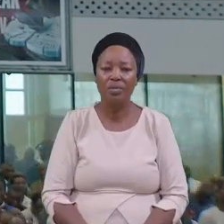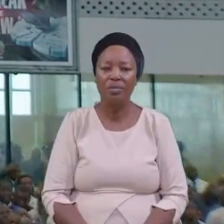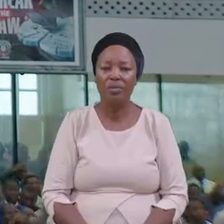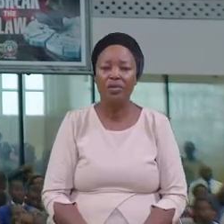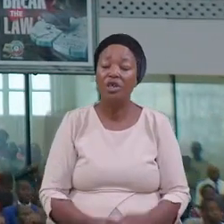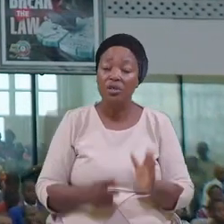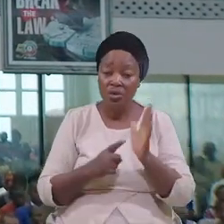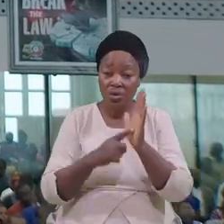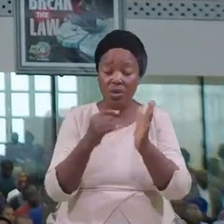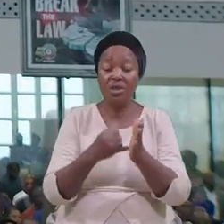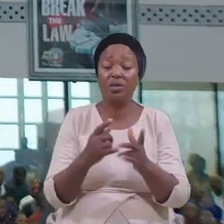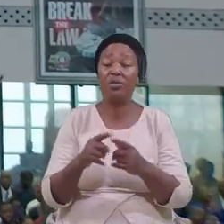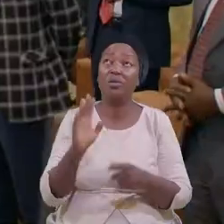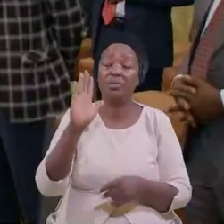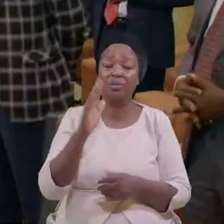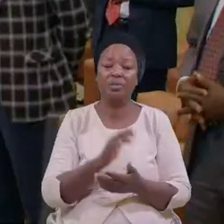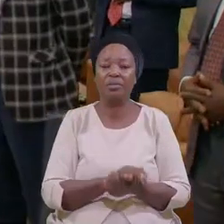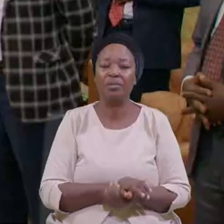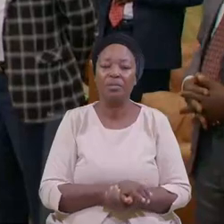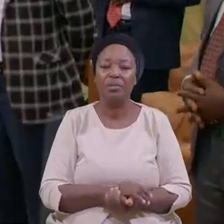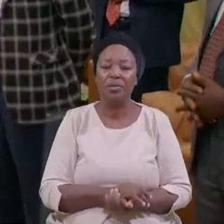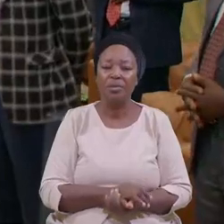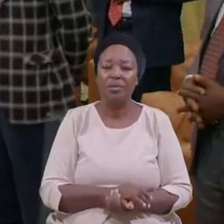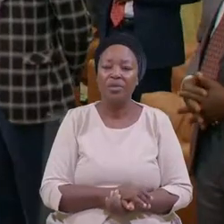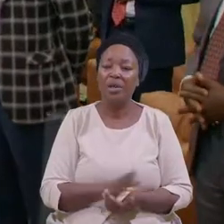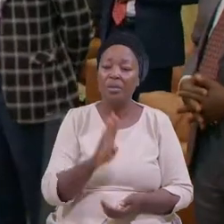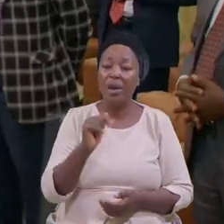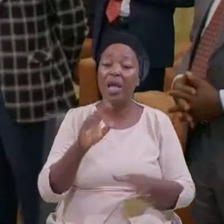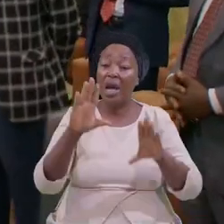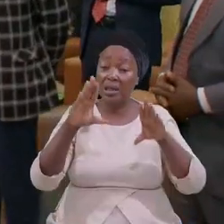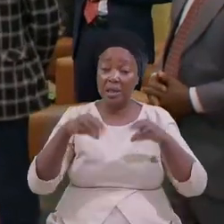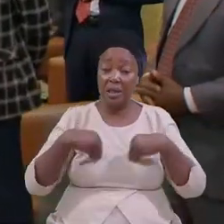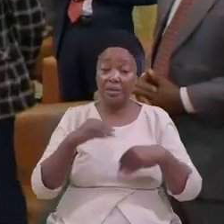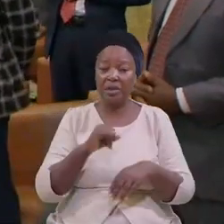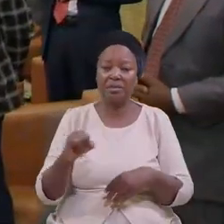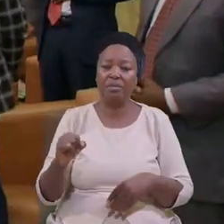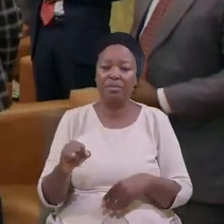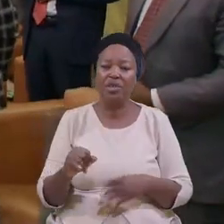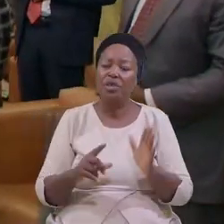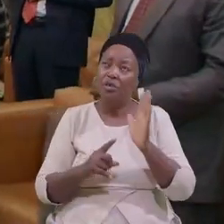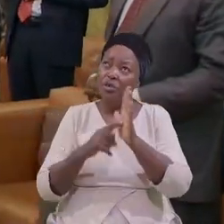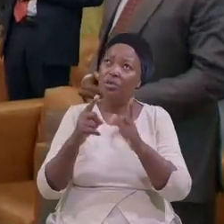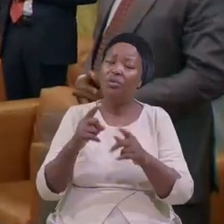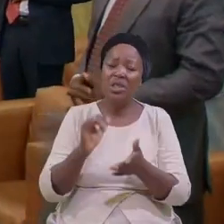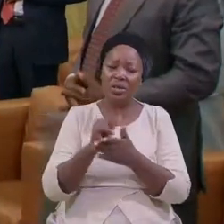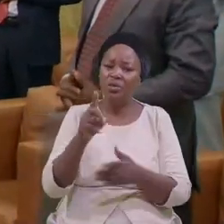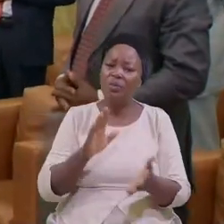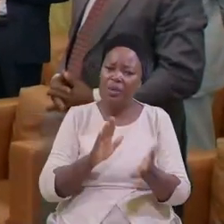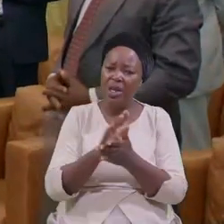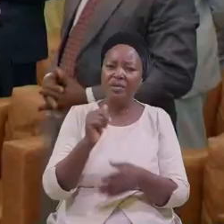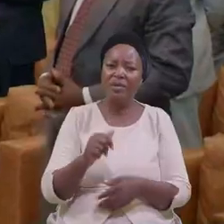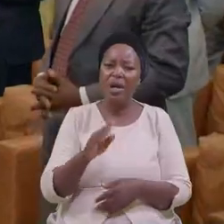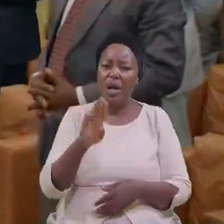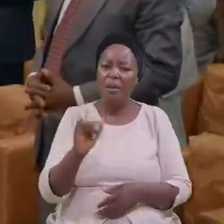Show that you believe by accepting. Show that you believe